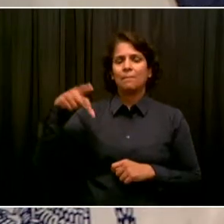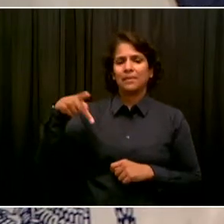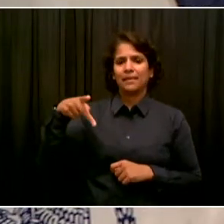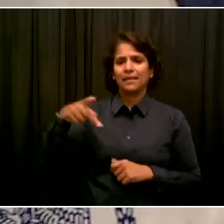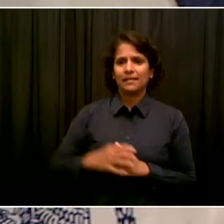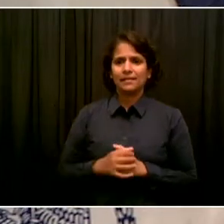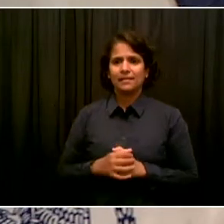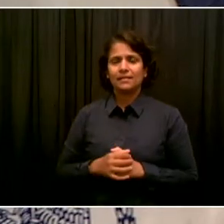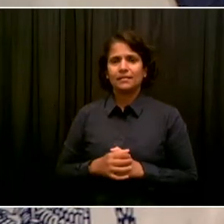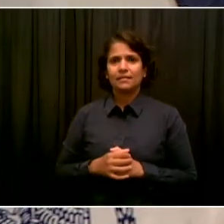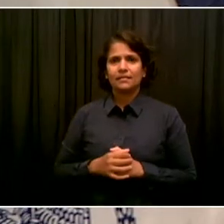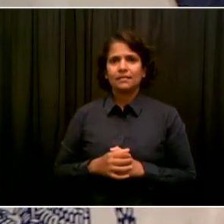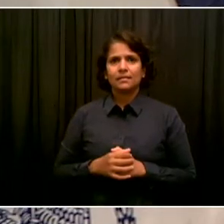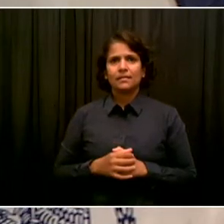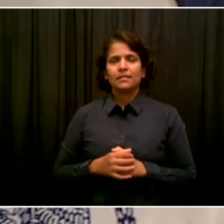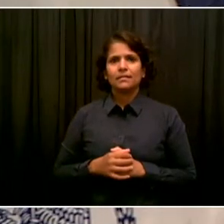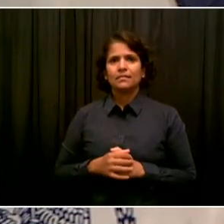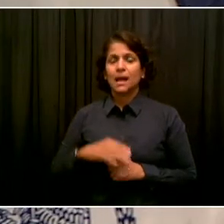Michelle?